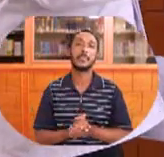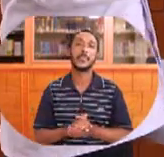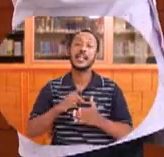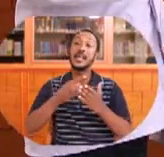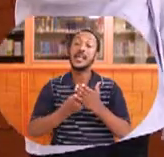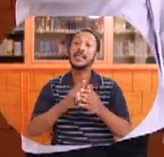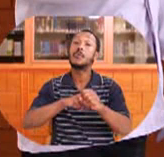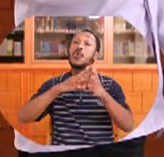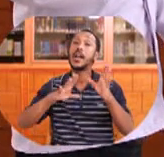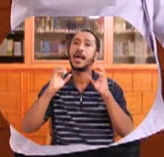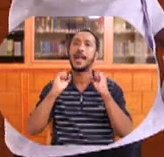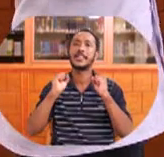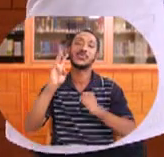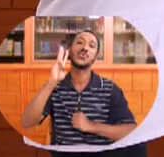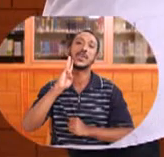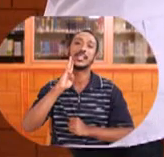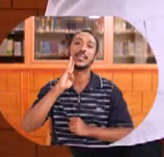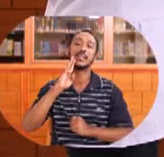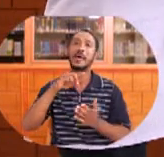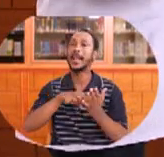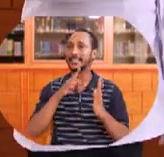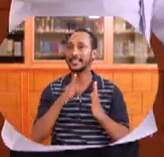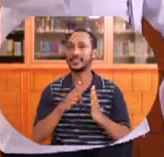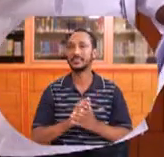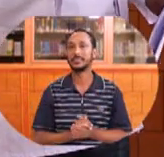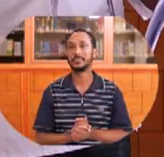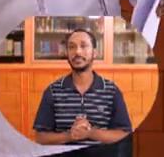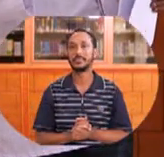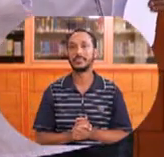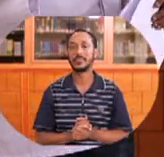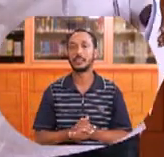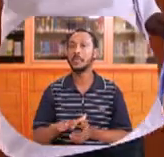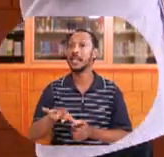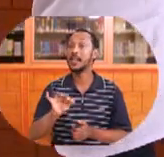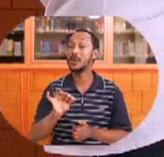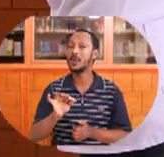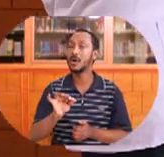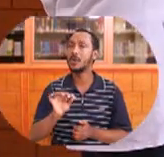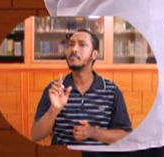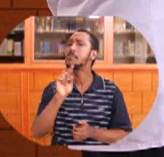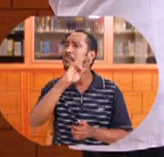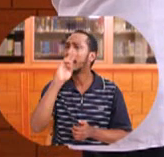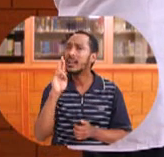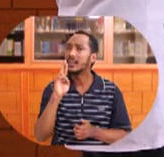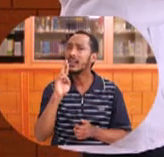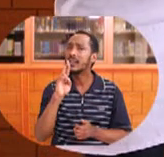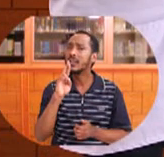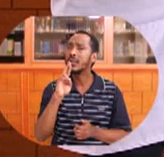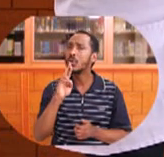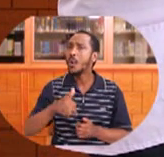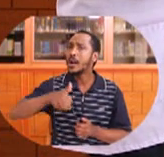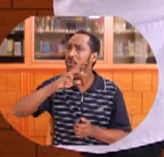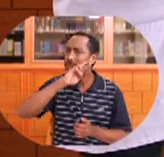This temporary hardness of water is occurred due to the presence of